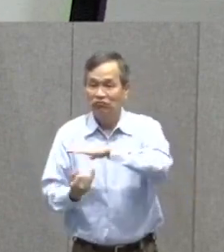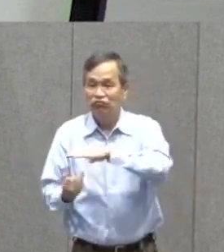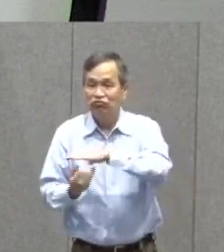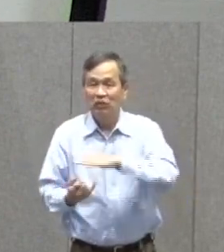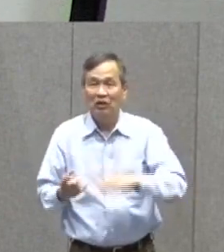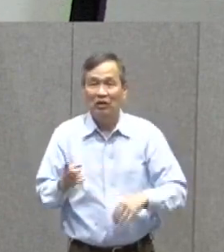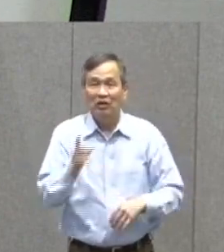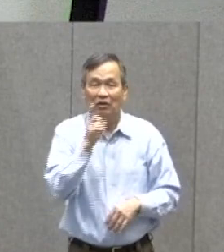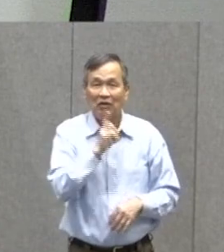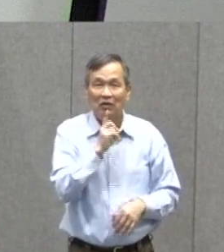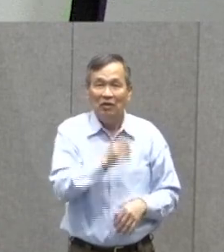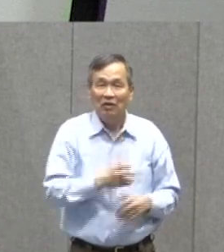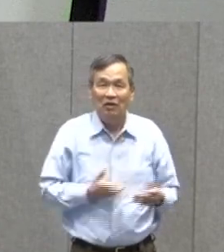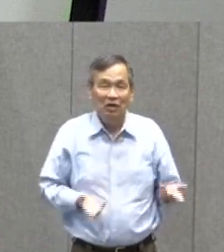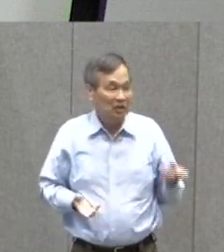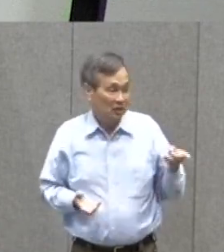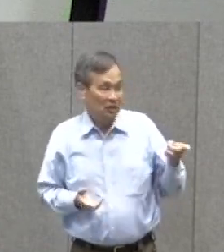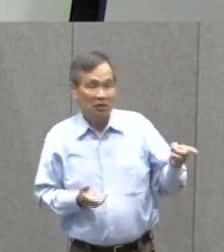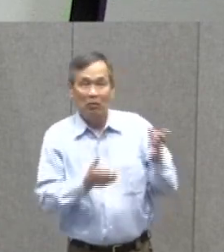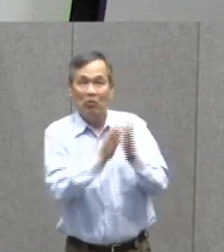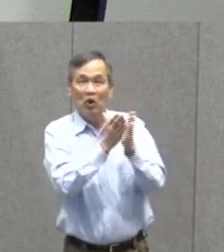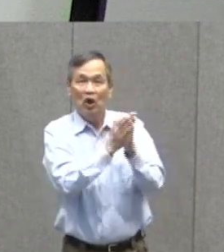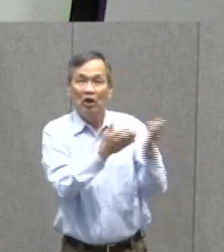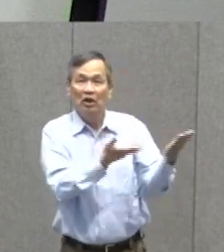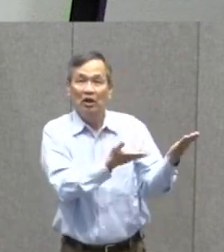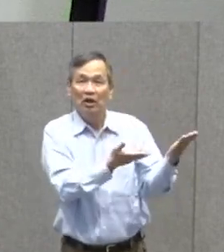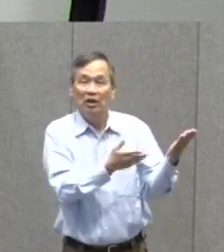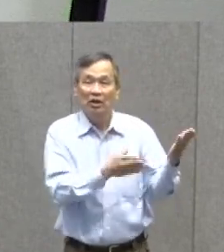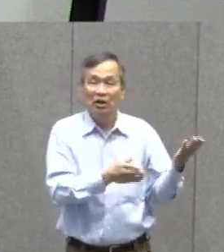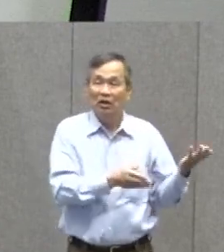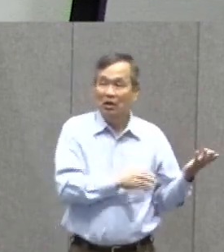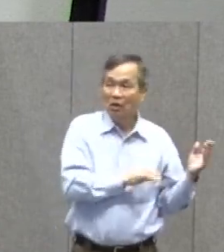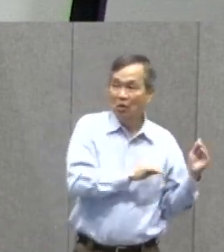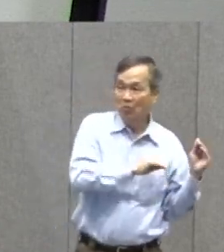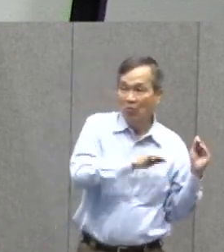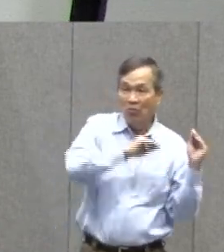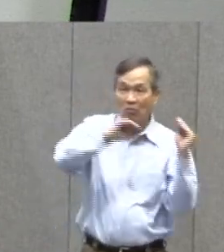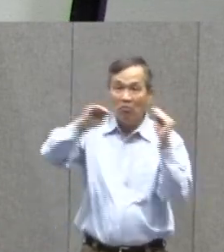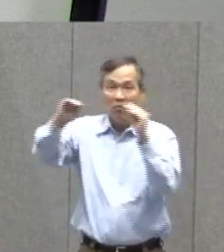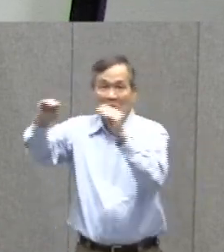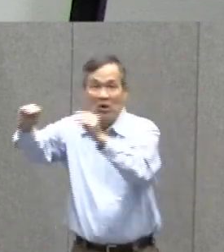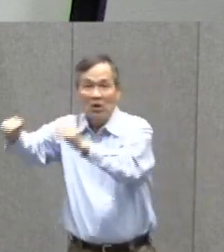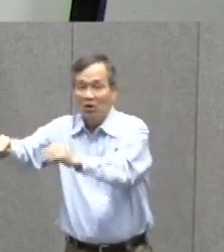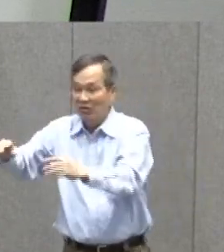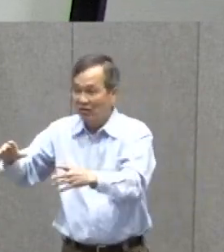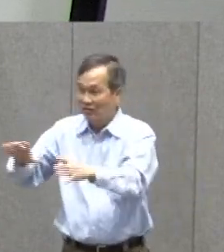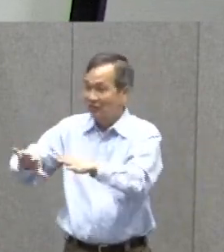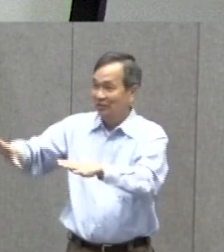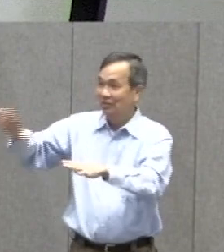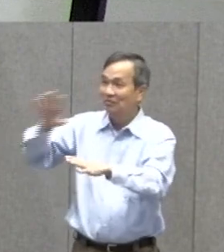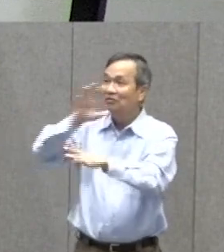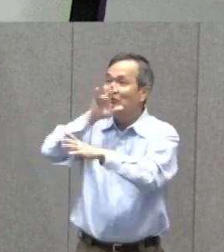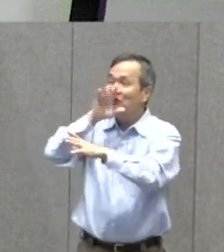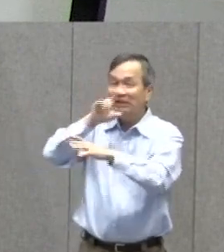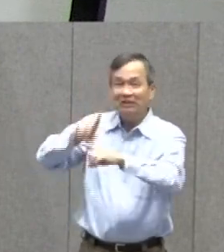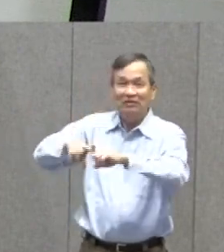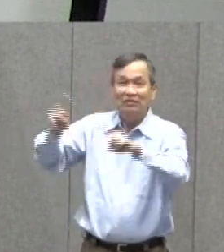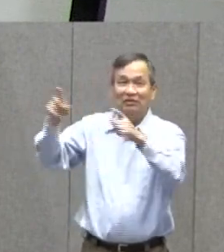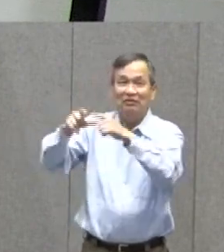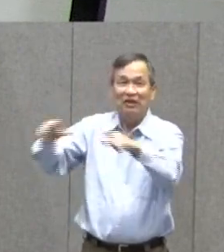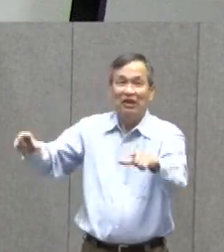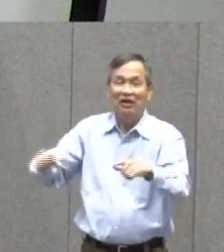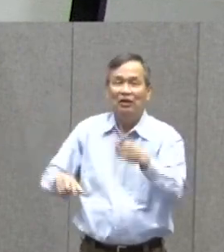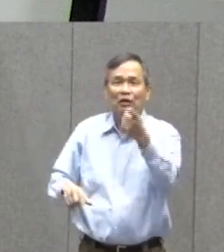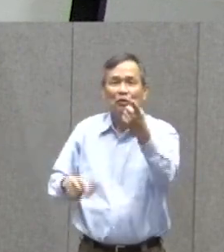her daughter, what if you went to a new country and you didn't know the language? What would you do? Where will you reach out?